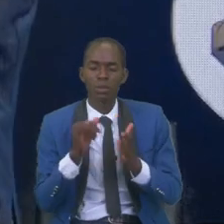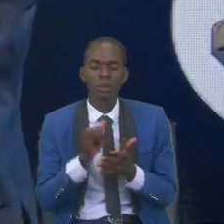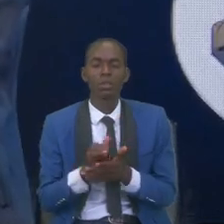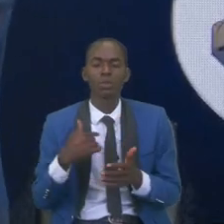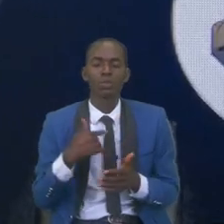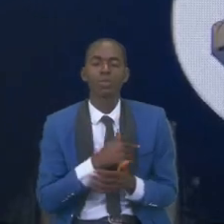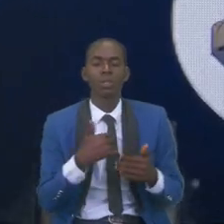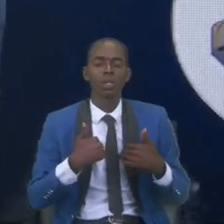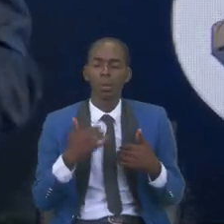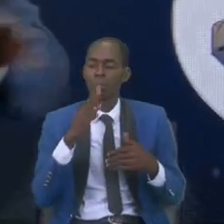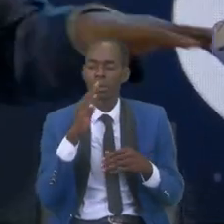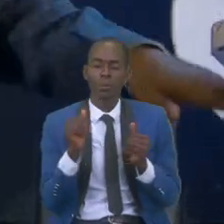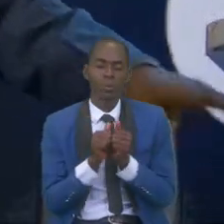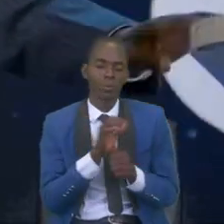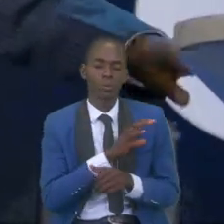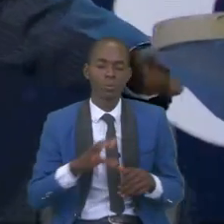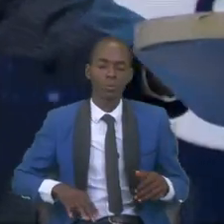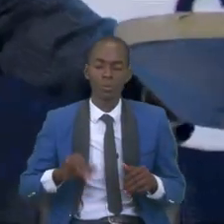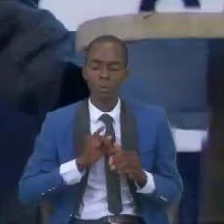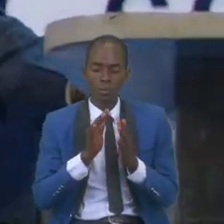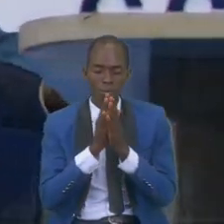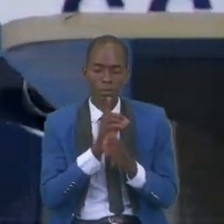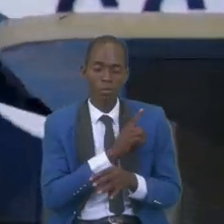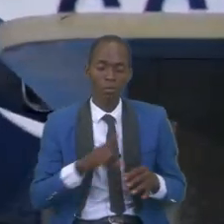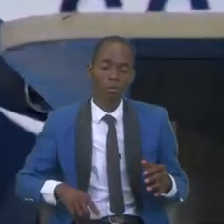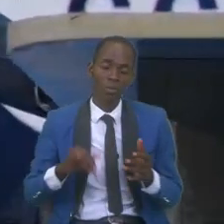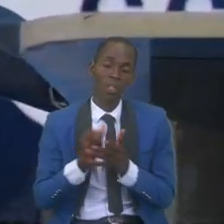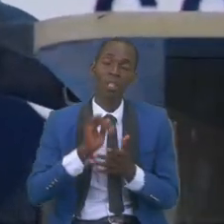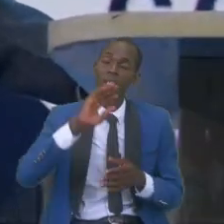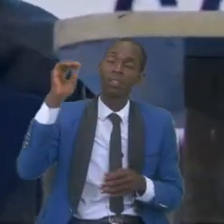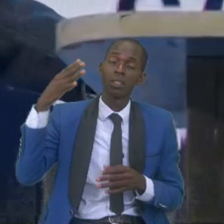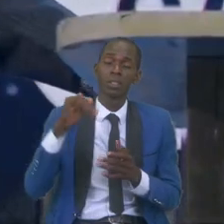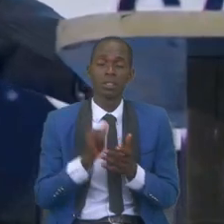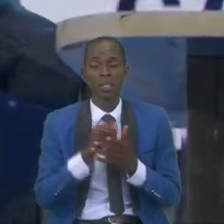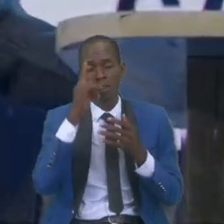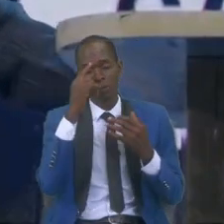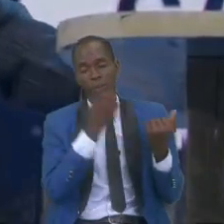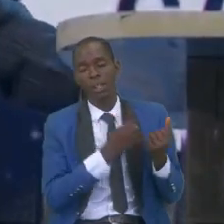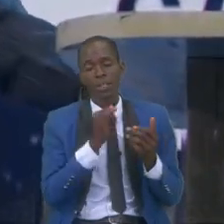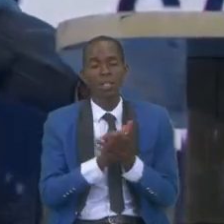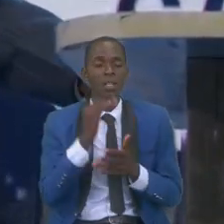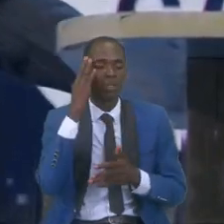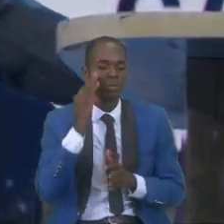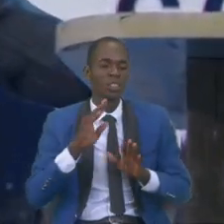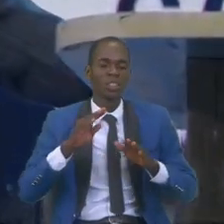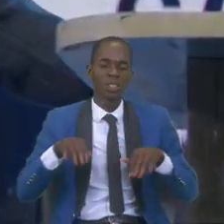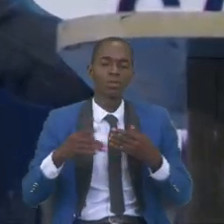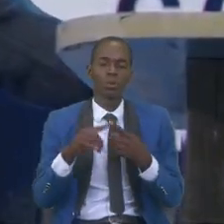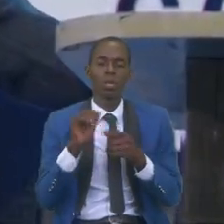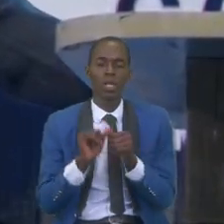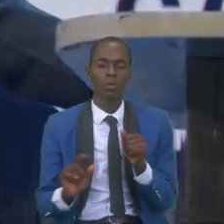with Christ, I pray, O Lord, that grace, that faith, that experience, grant to everyone